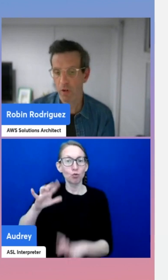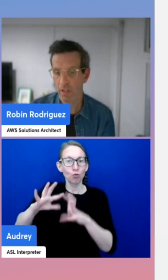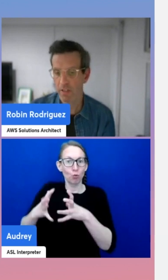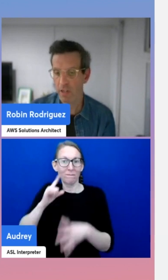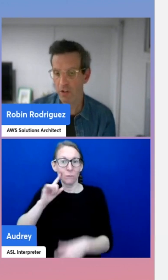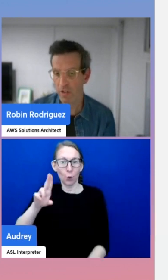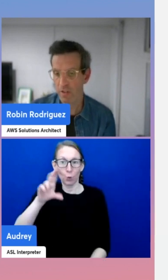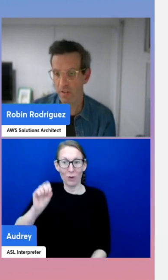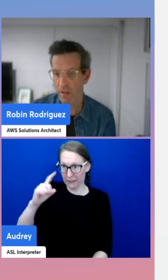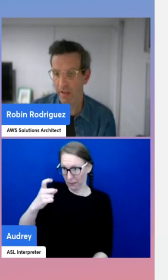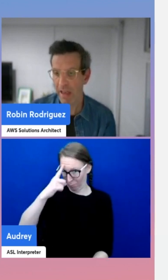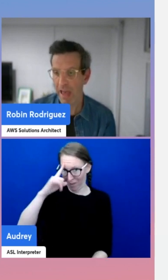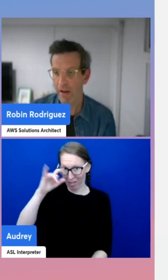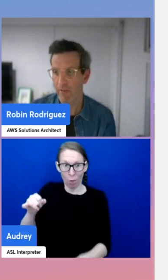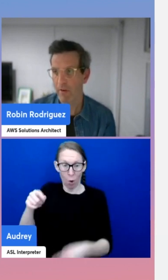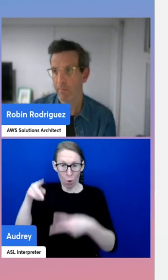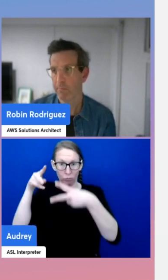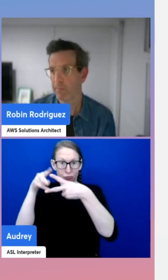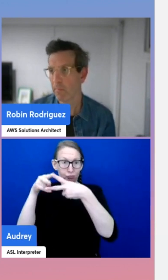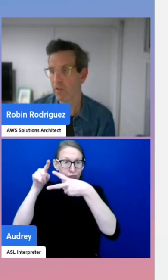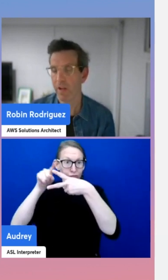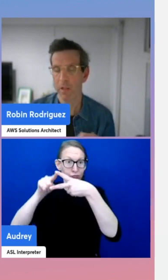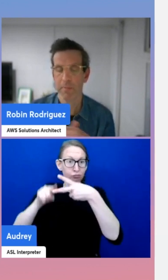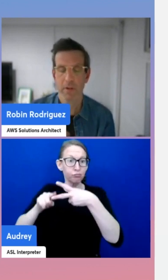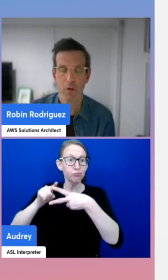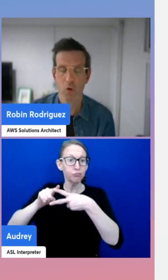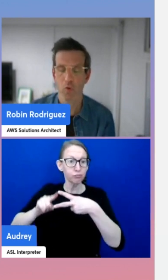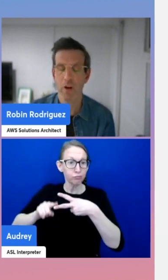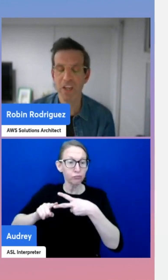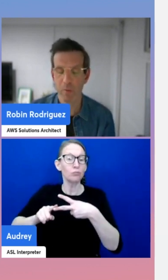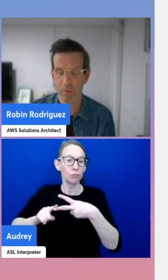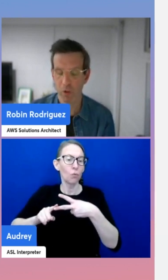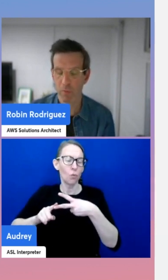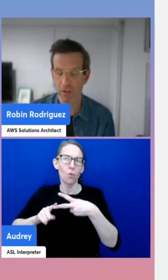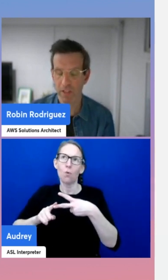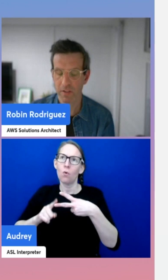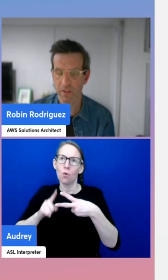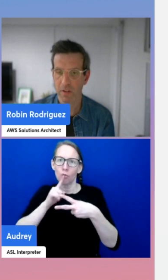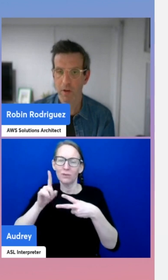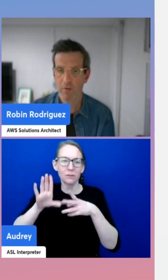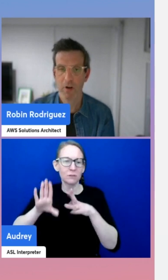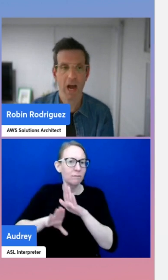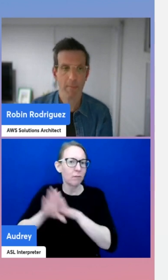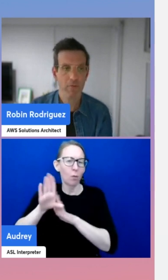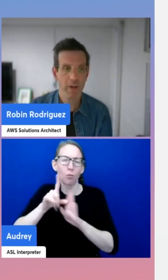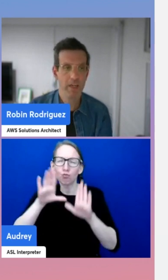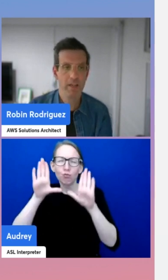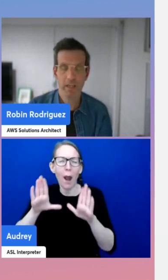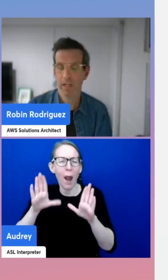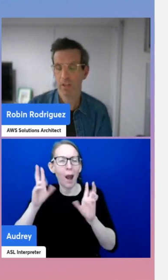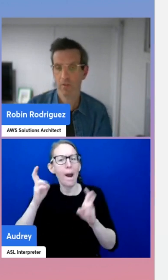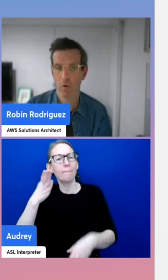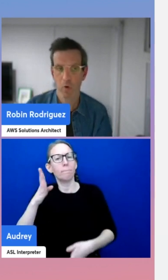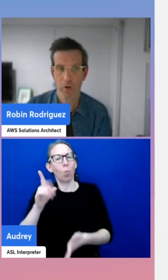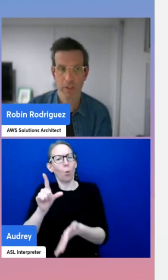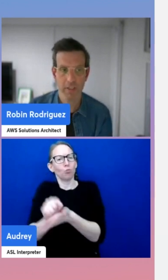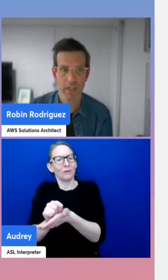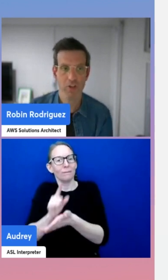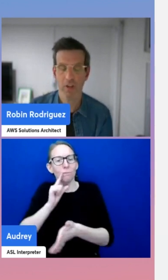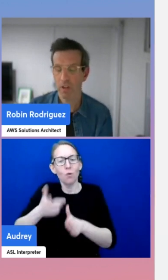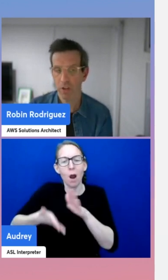these organizations have developed great blueprints for operating DNS for